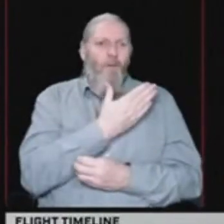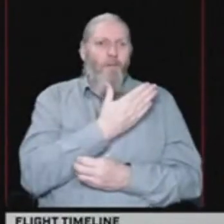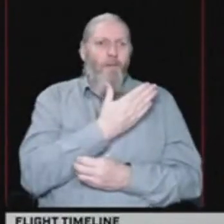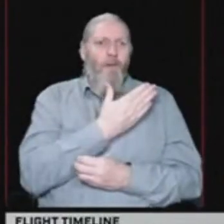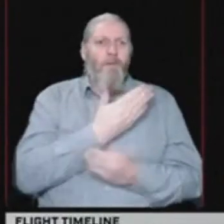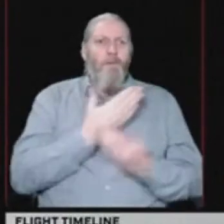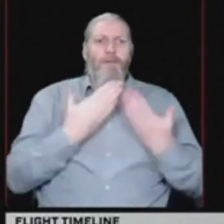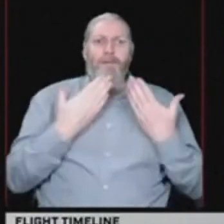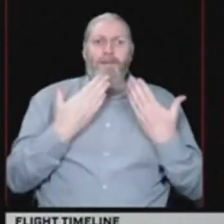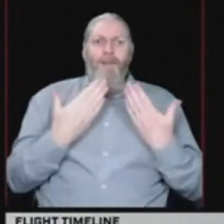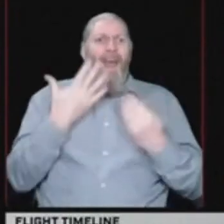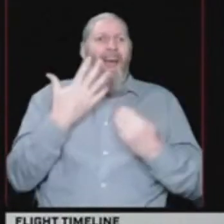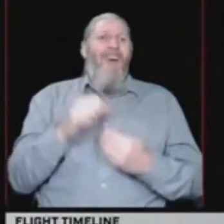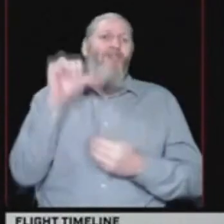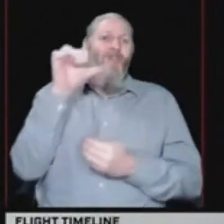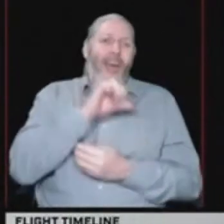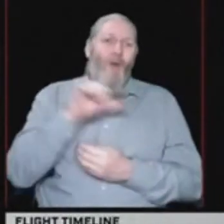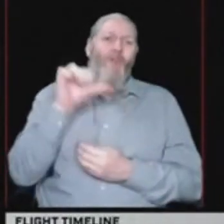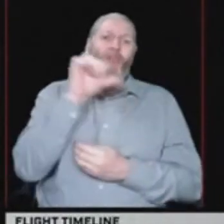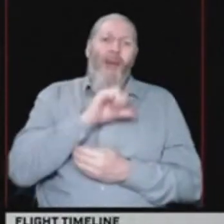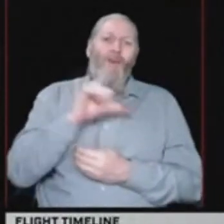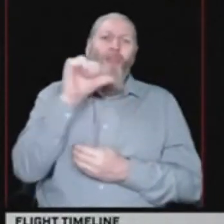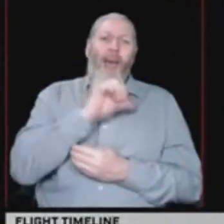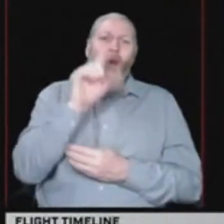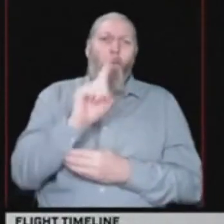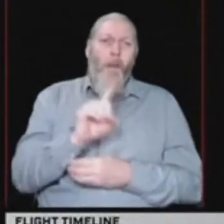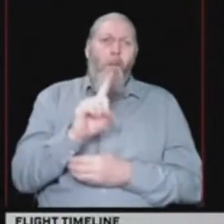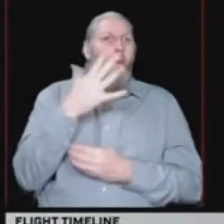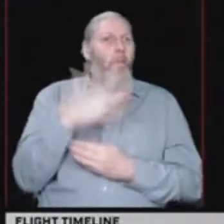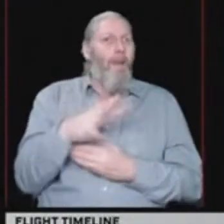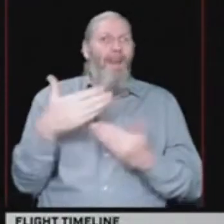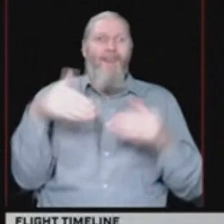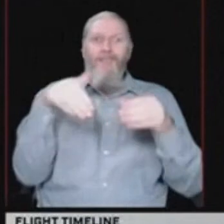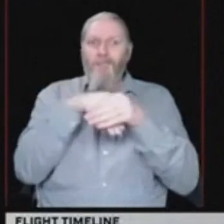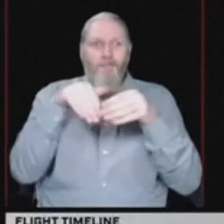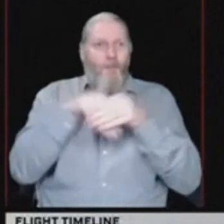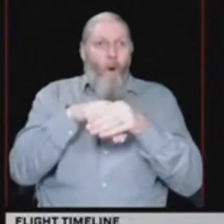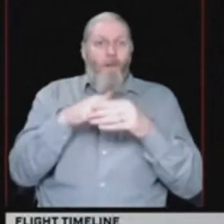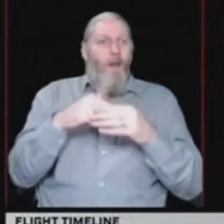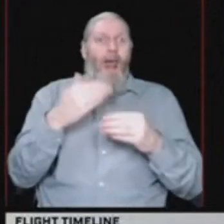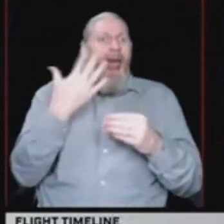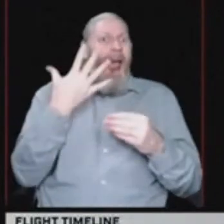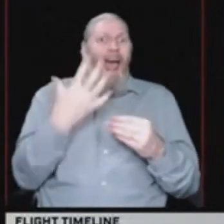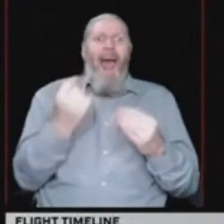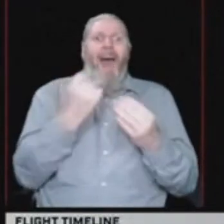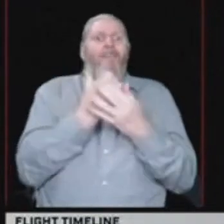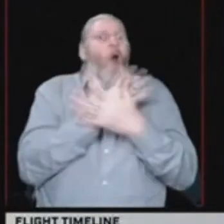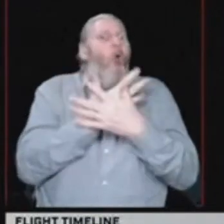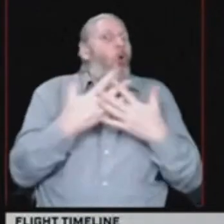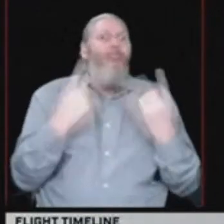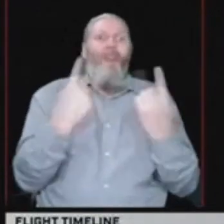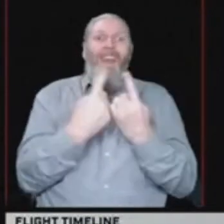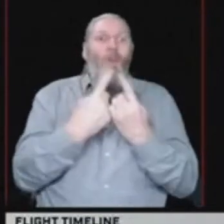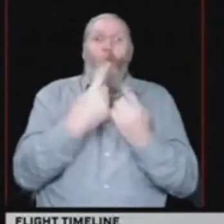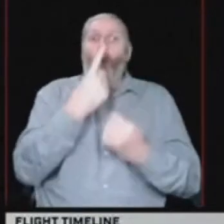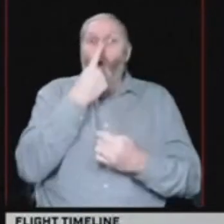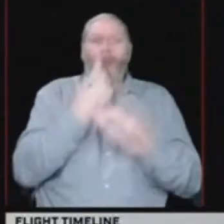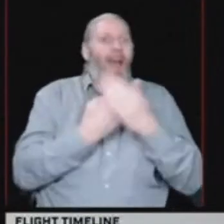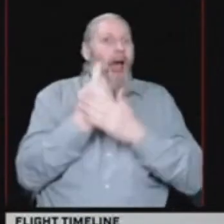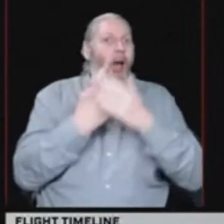getting this mission up and running. There were any number of things which could have stopped it. And the first time you do something, particularly from somewhere